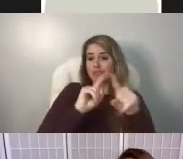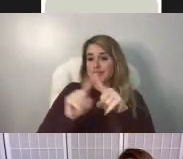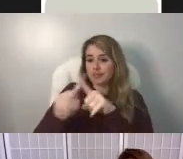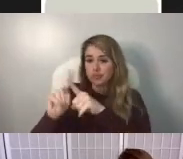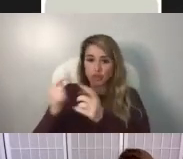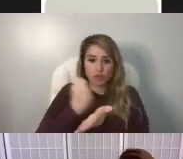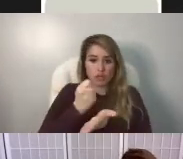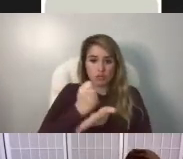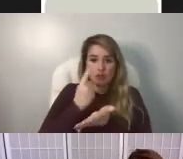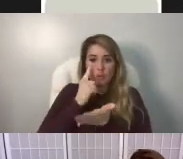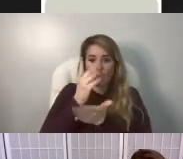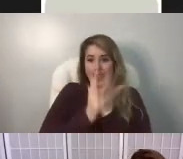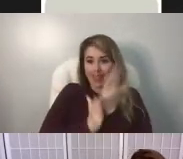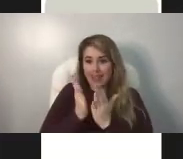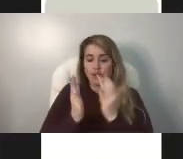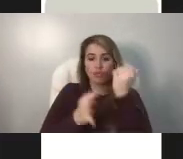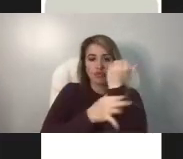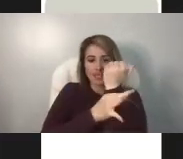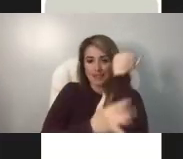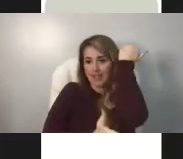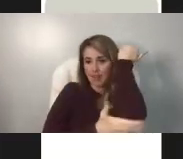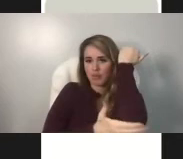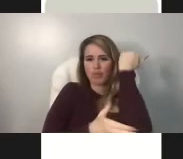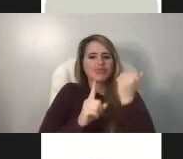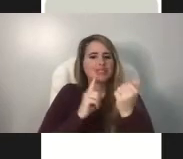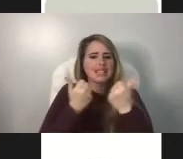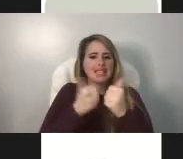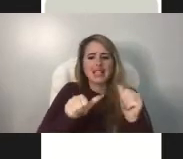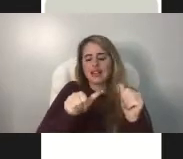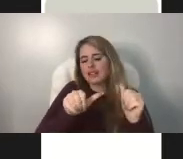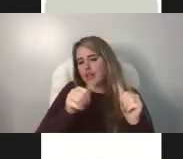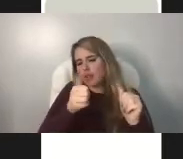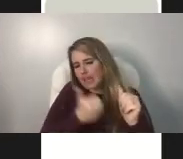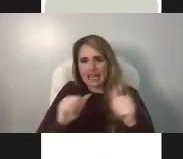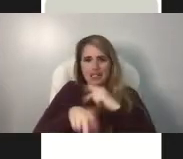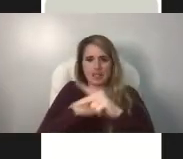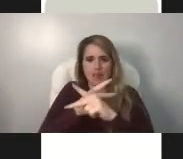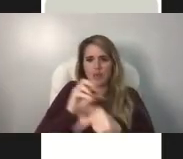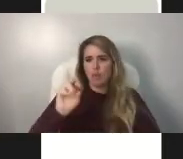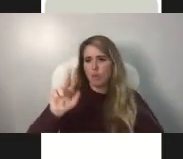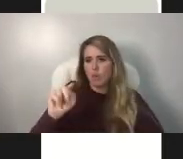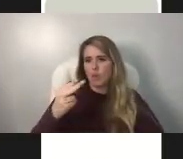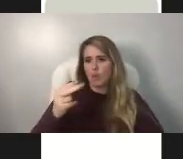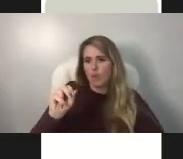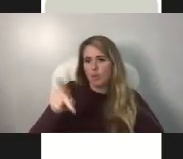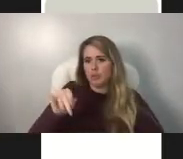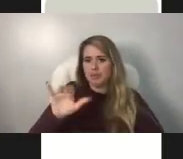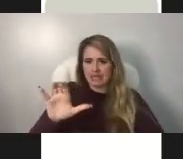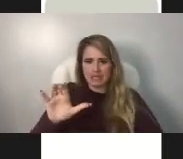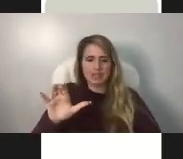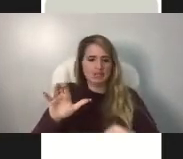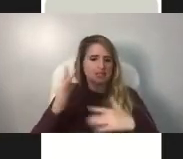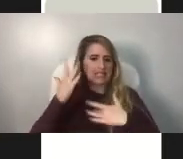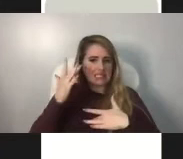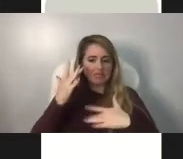of the hand, wrist, and elbow, or really any other orthopedic condition, consists of many different ways